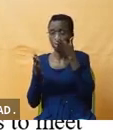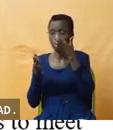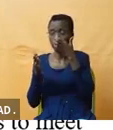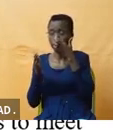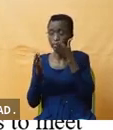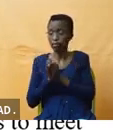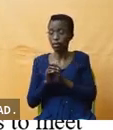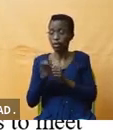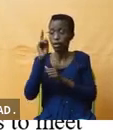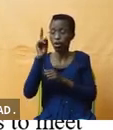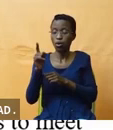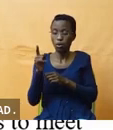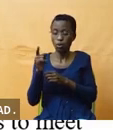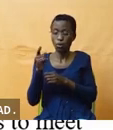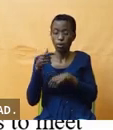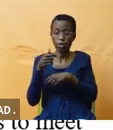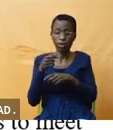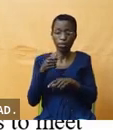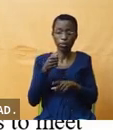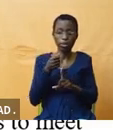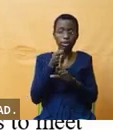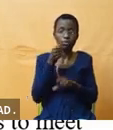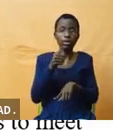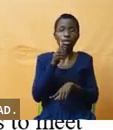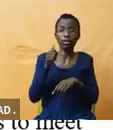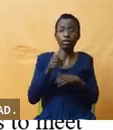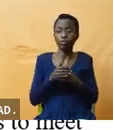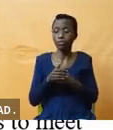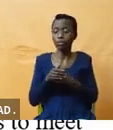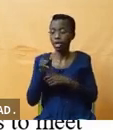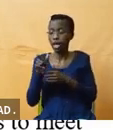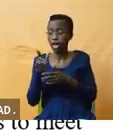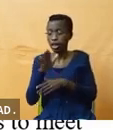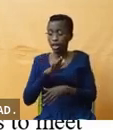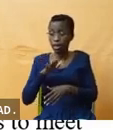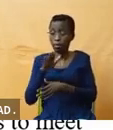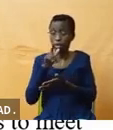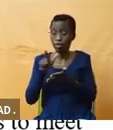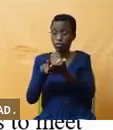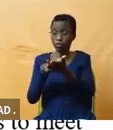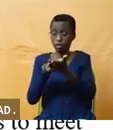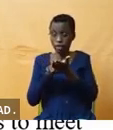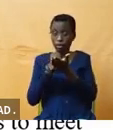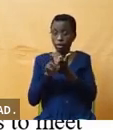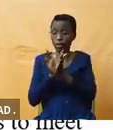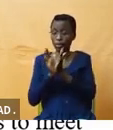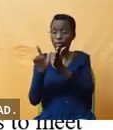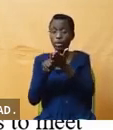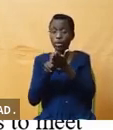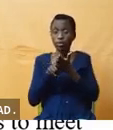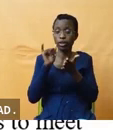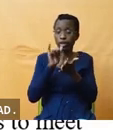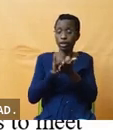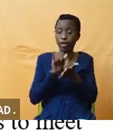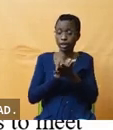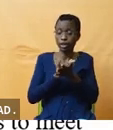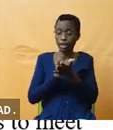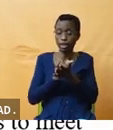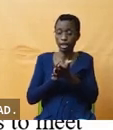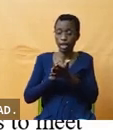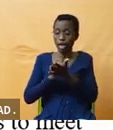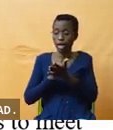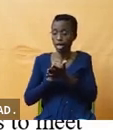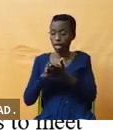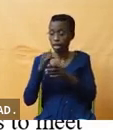other, and in this case, it's the presence of debt that actually, or the public debt that actually builds up to corruption. So